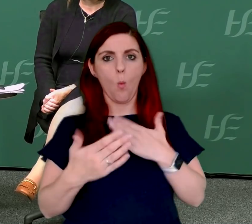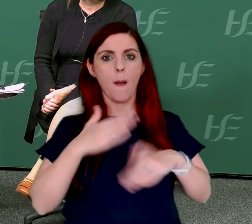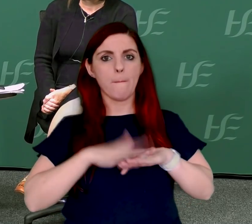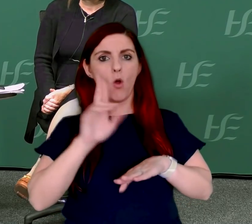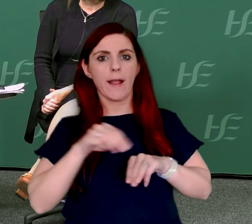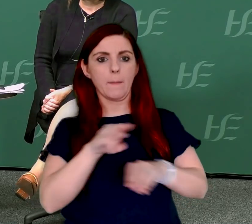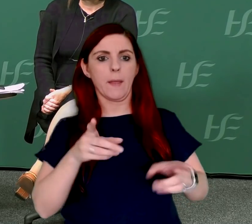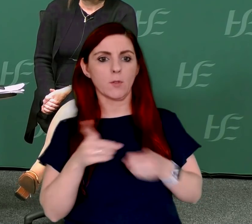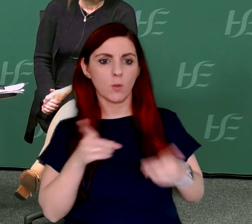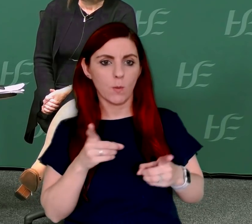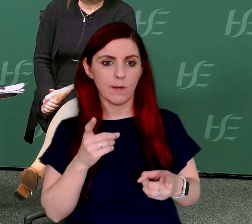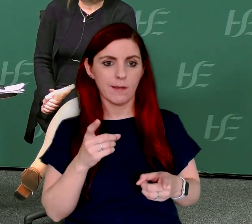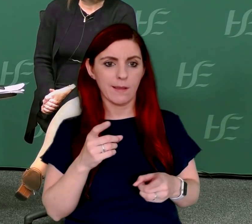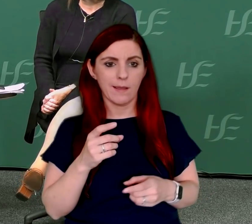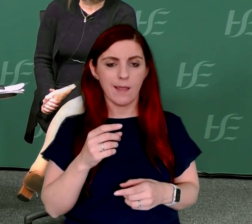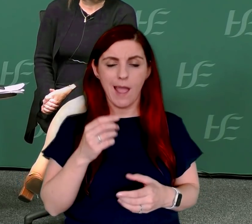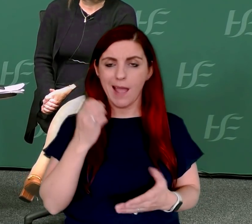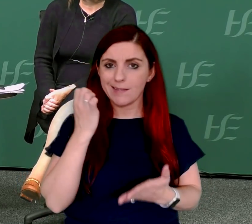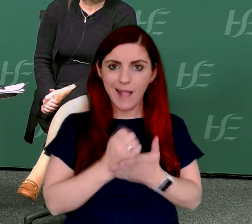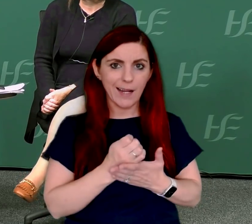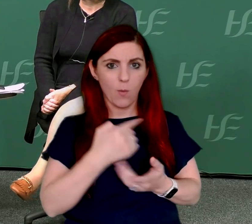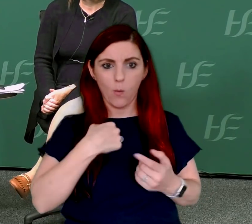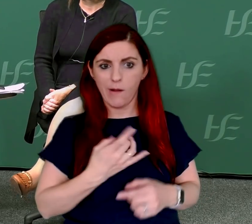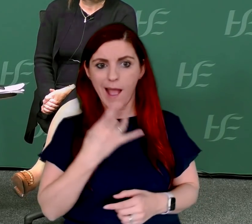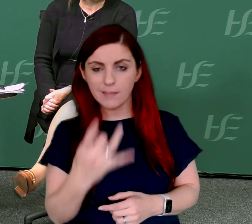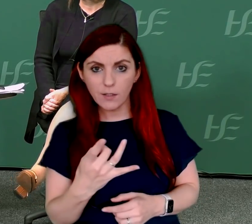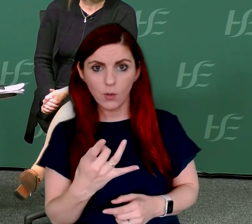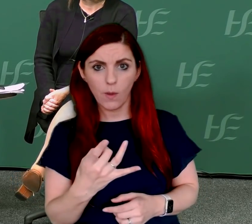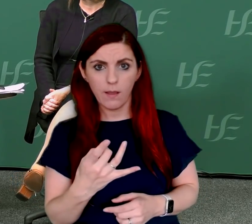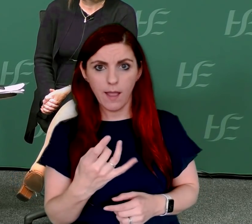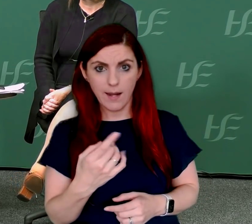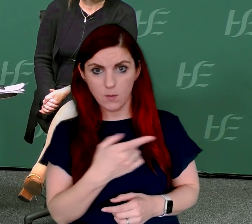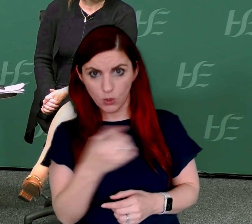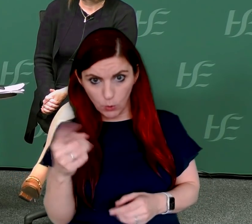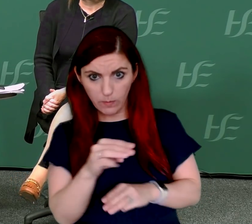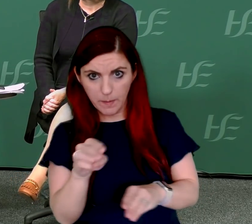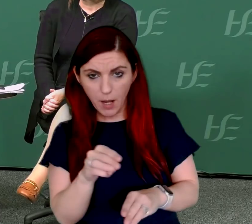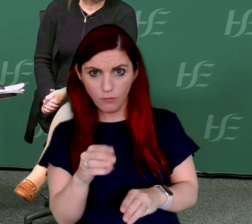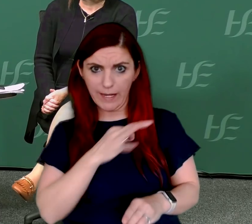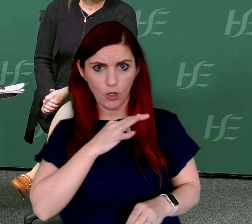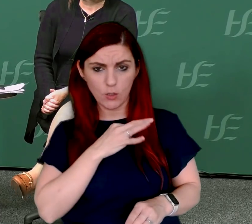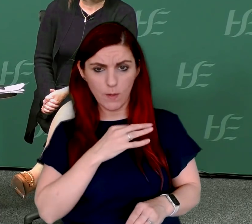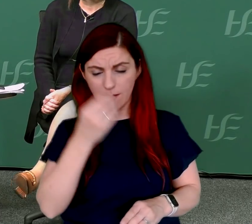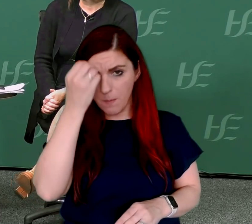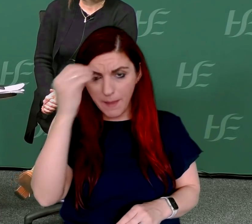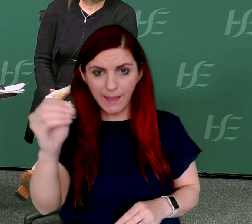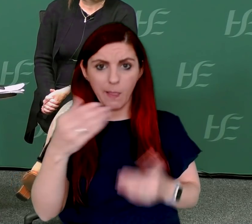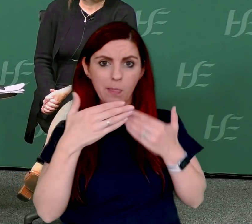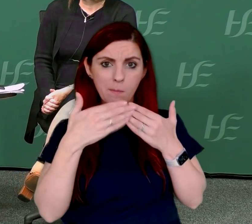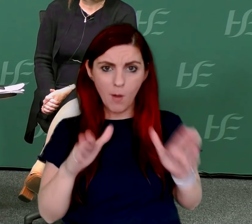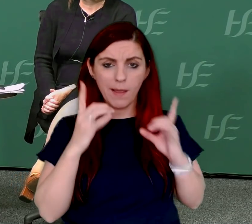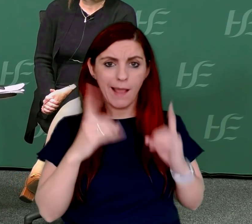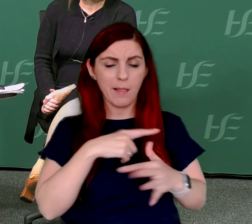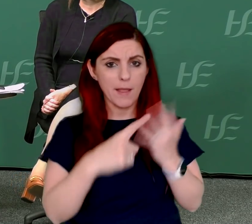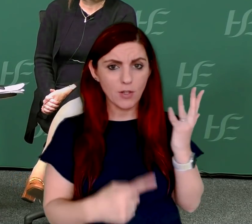been asking this week and what the public are really good at, which is the basic public health measures. They will make a big difference. We do know,